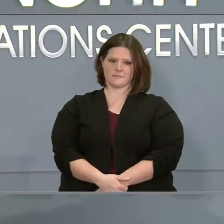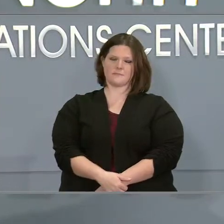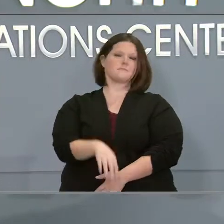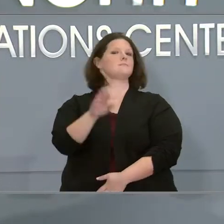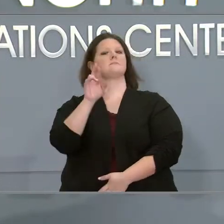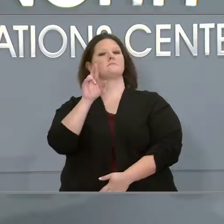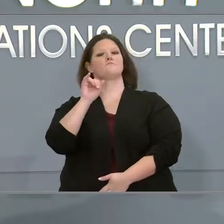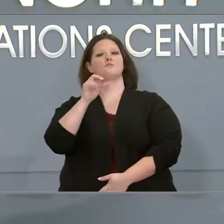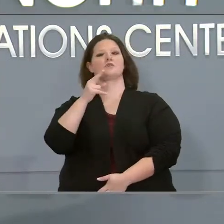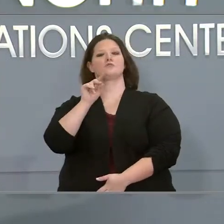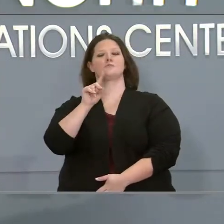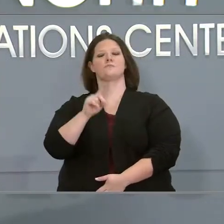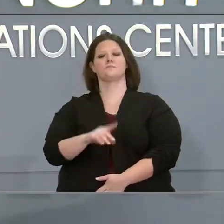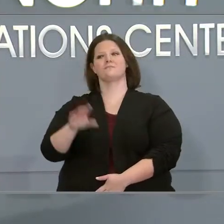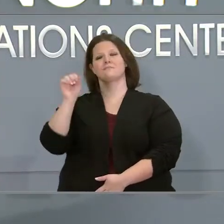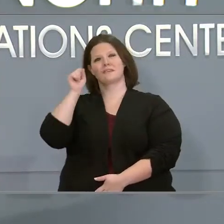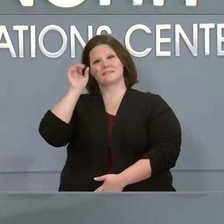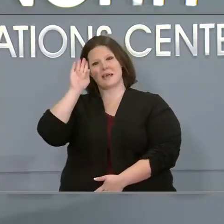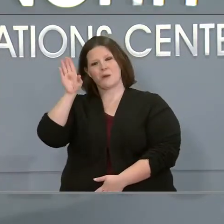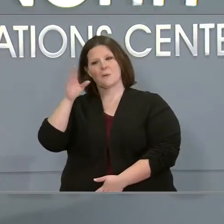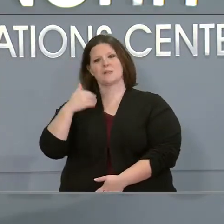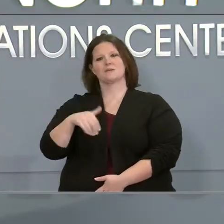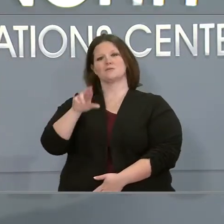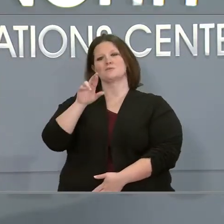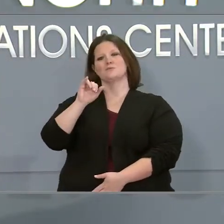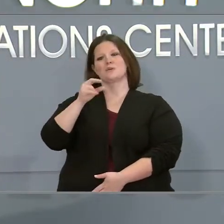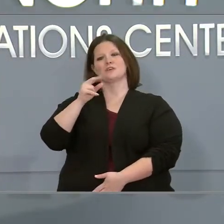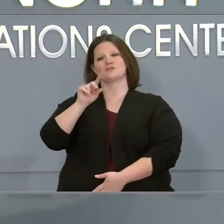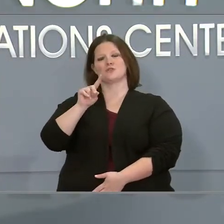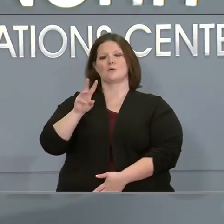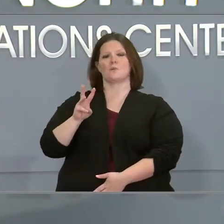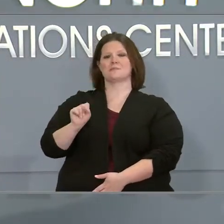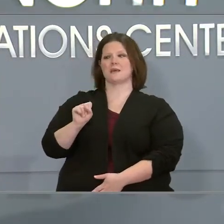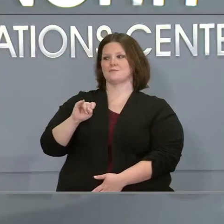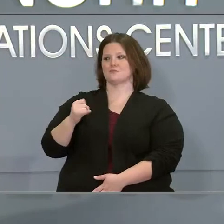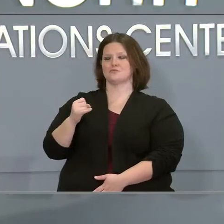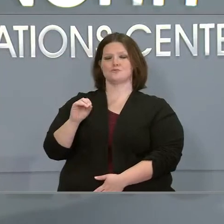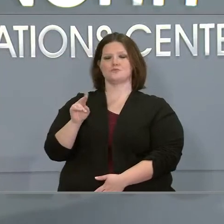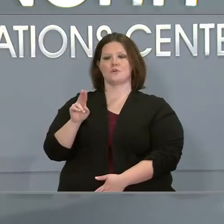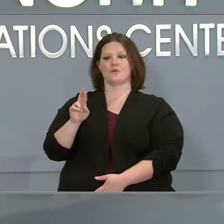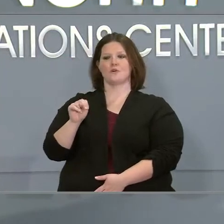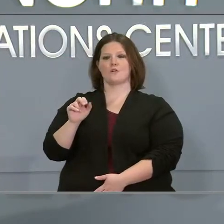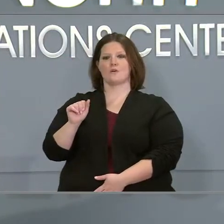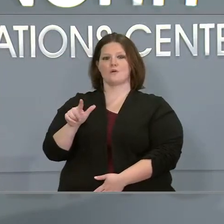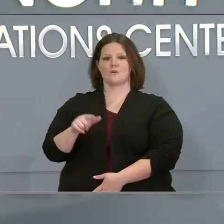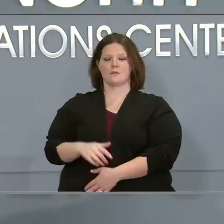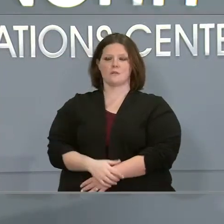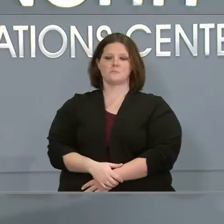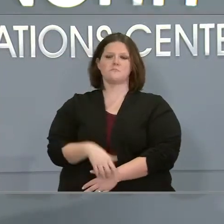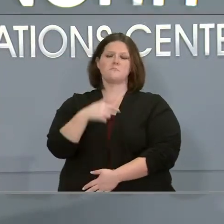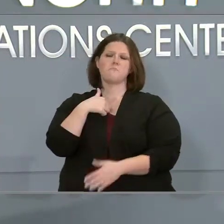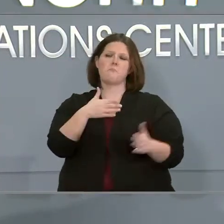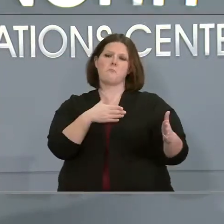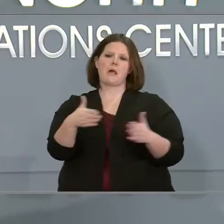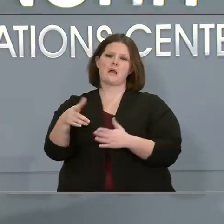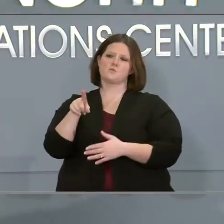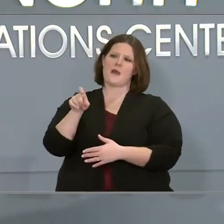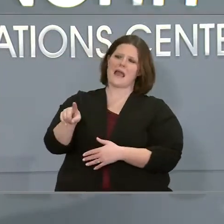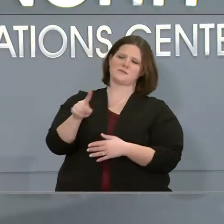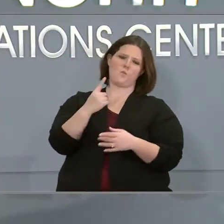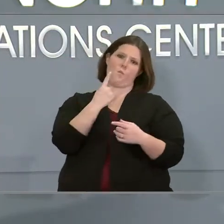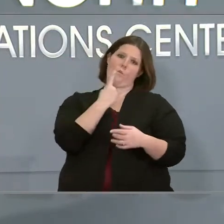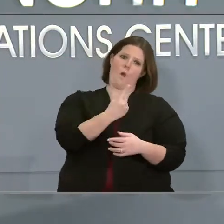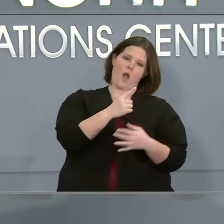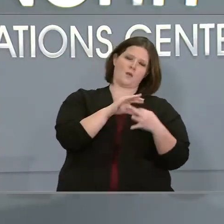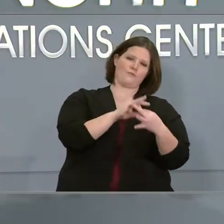Yes, Governor, Secretary Cohen, this is Richard Craver with the Winston-Salem Journal. I was going to ask you one COVID-related question and then